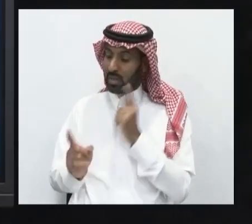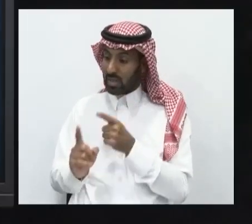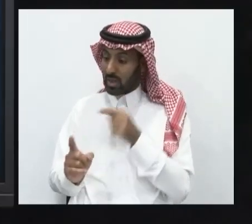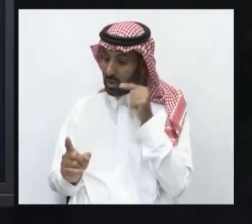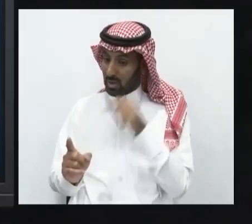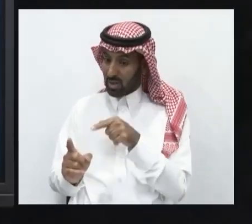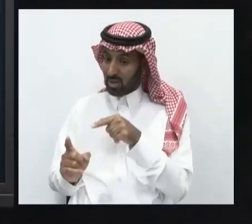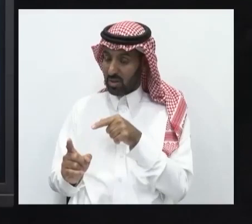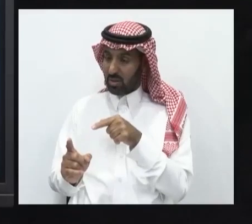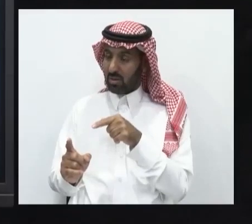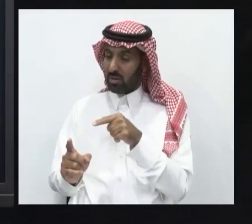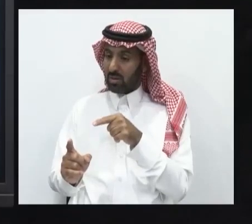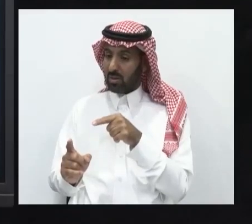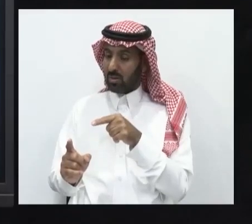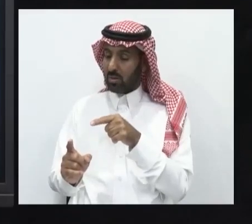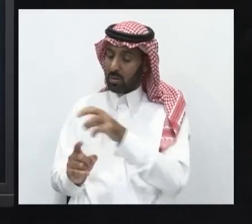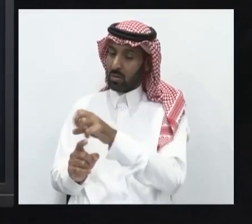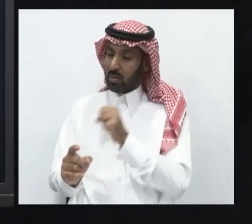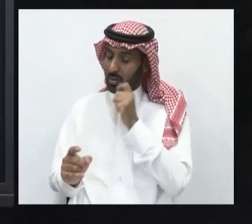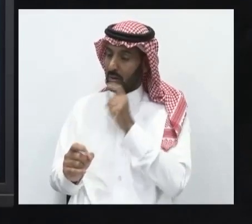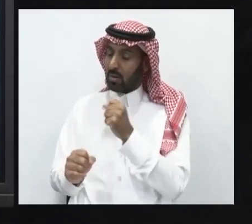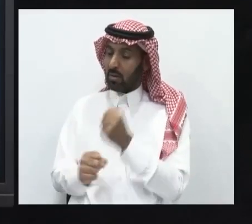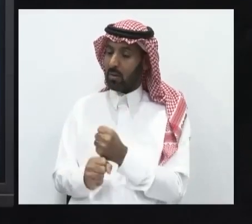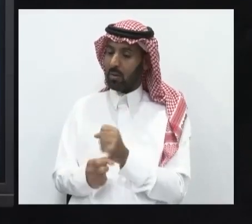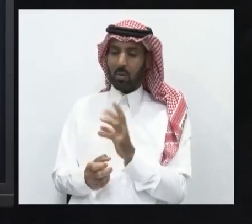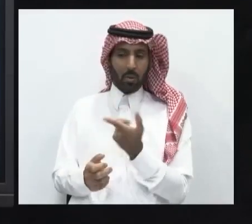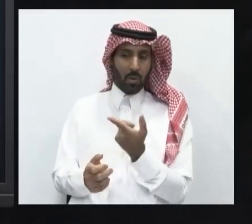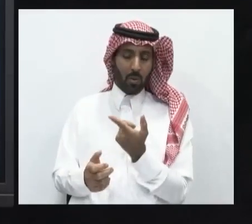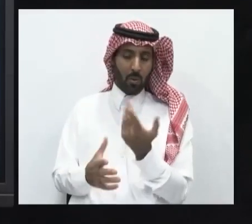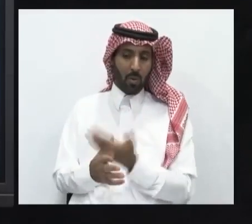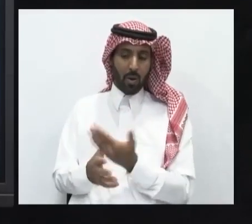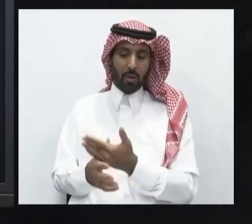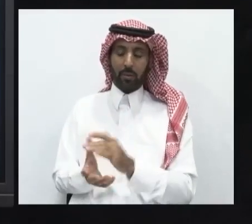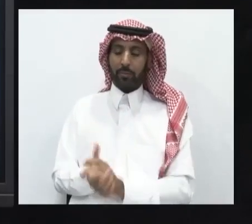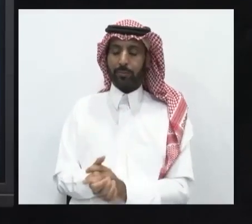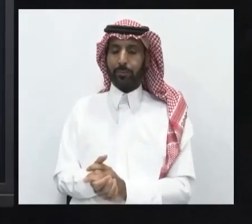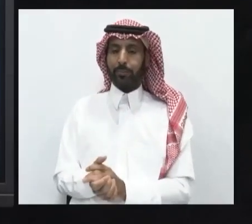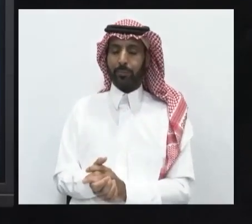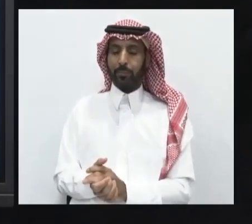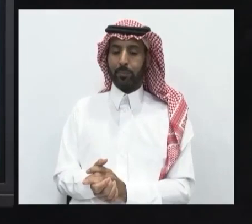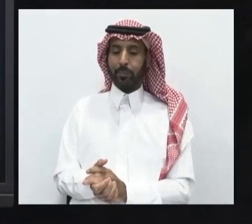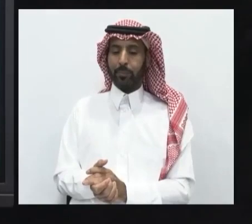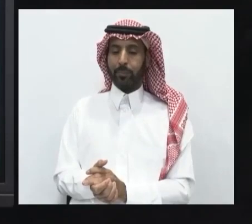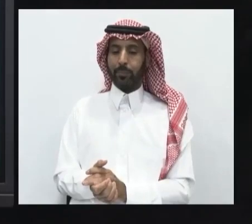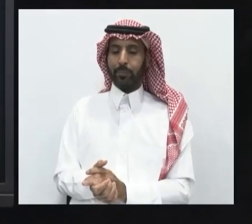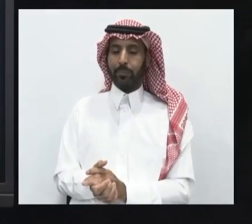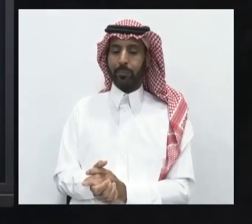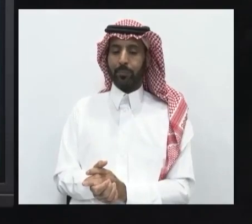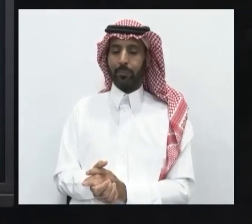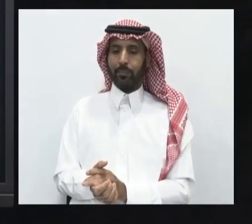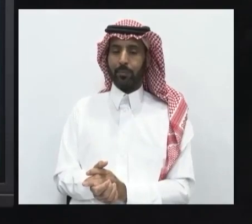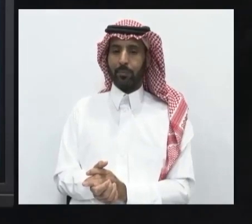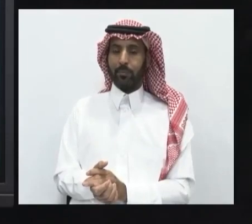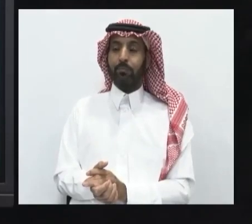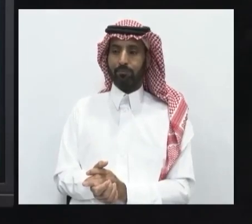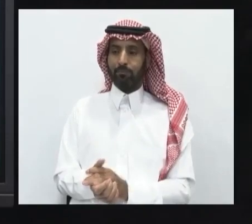Jones that he committed the crime? Based on what evidence? Based on what evidence?